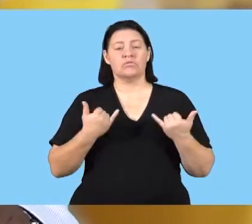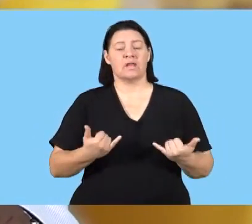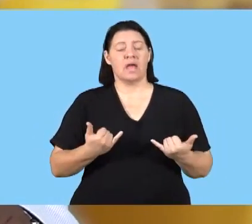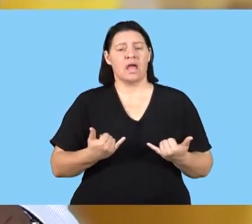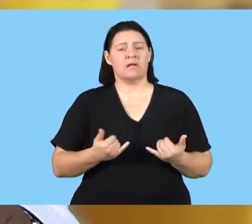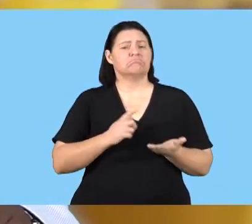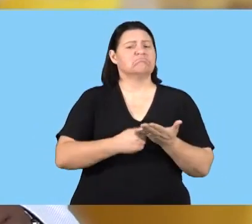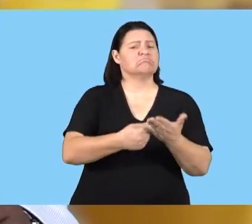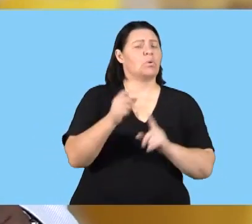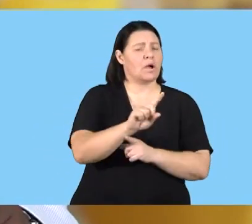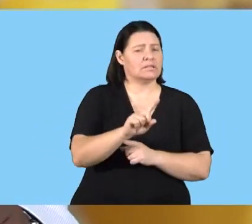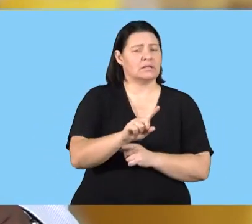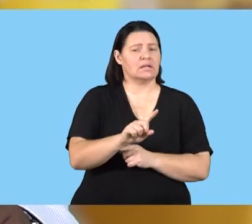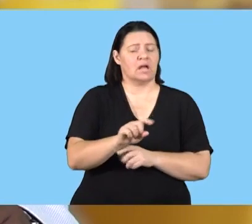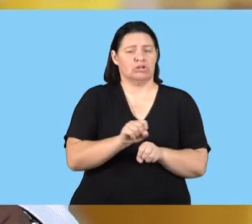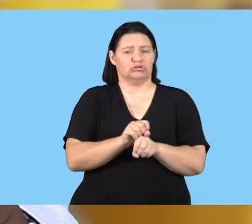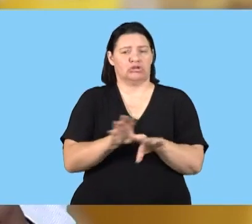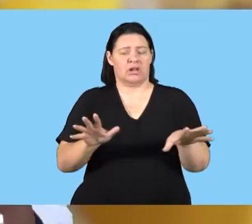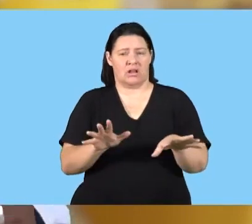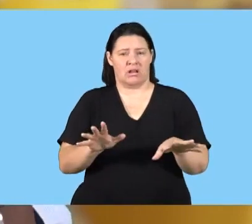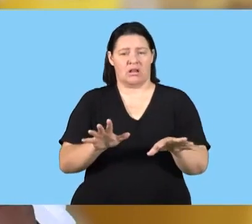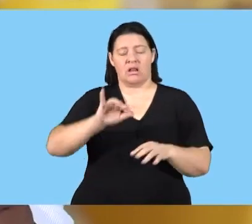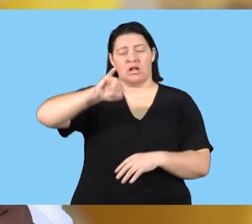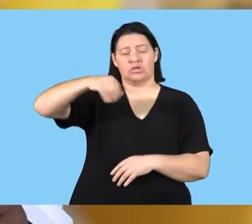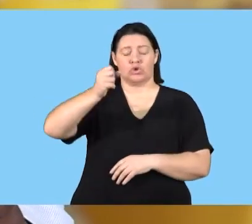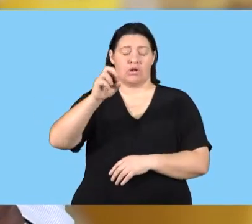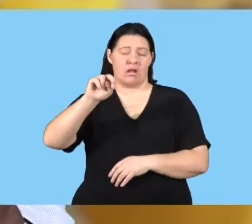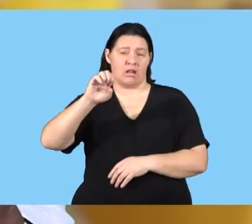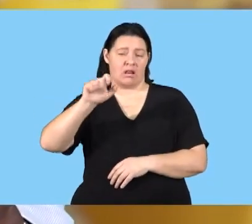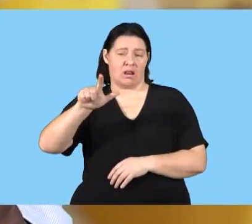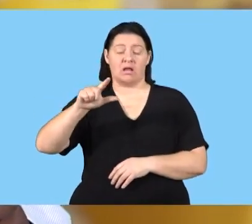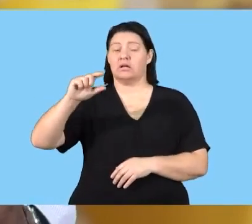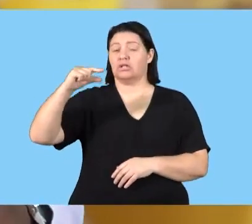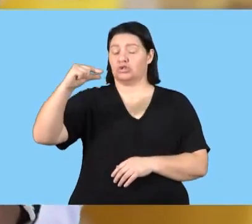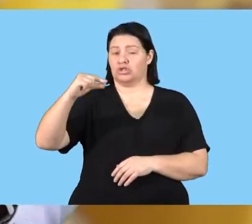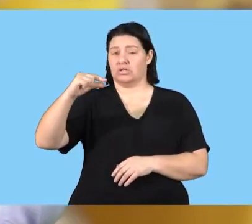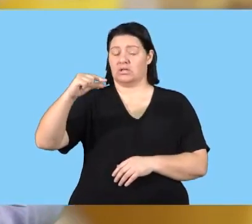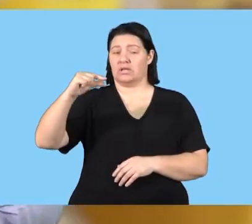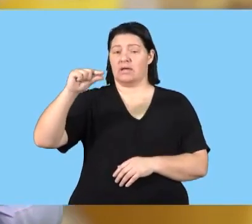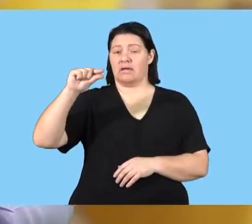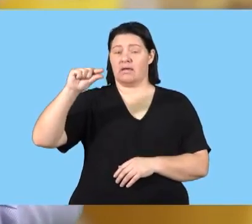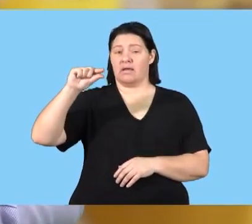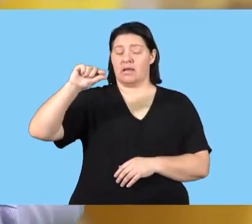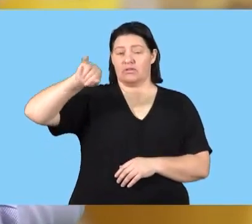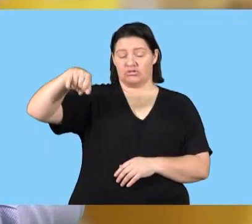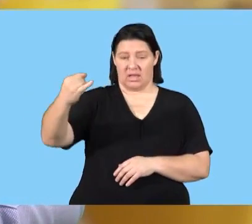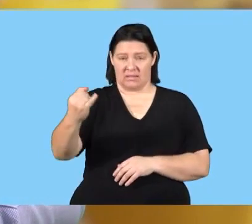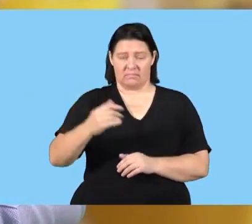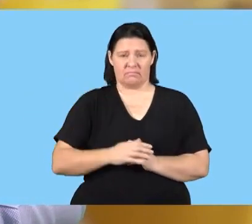discussing the general journal, and my main focus is going to be on bad debts and